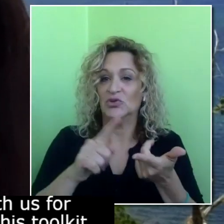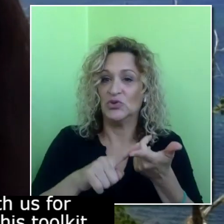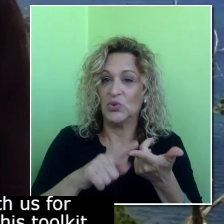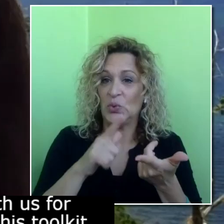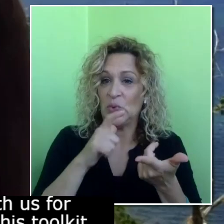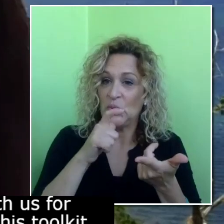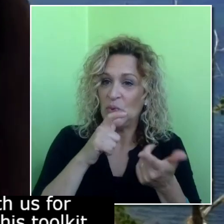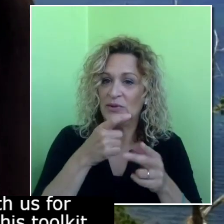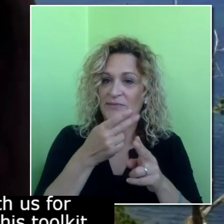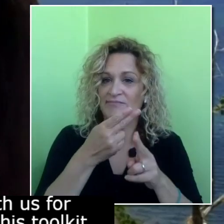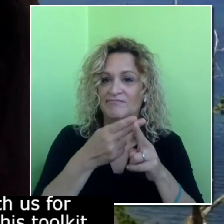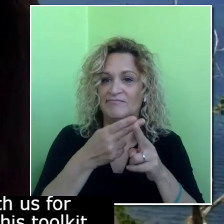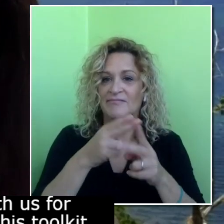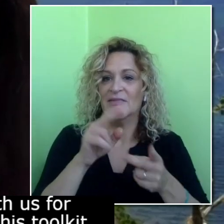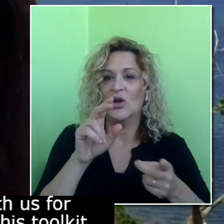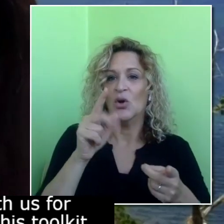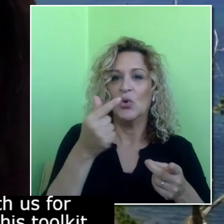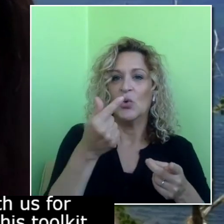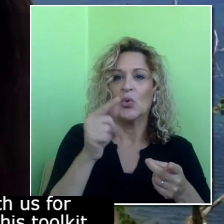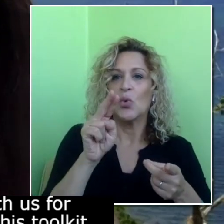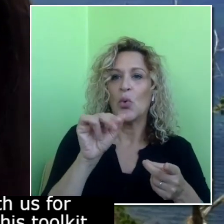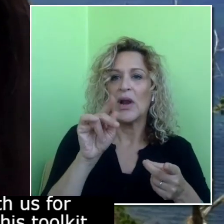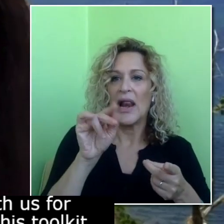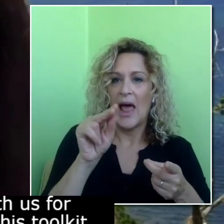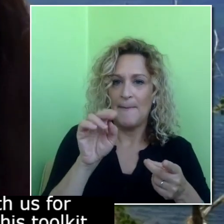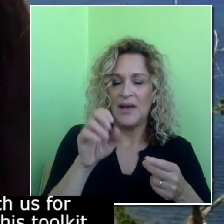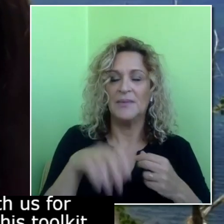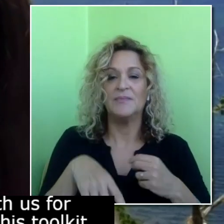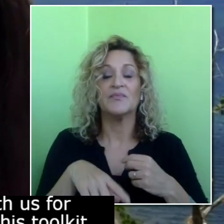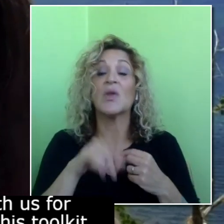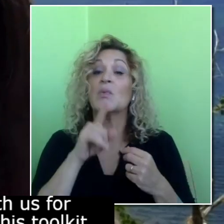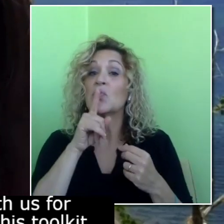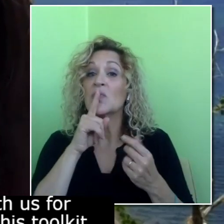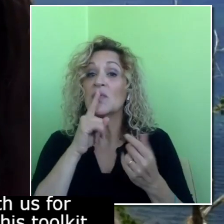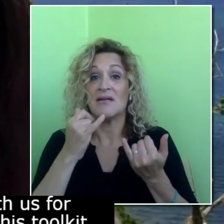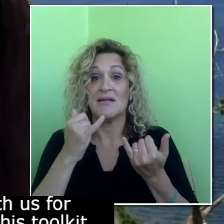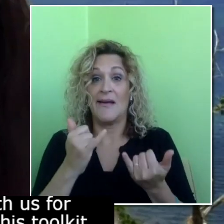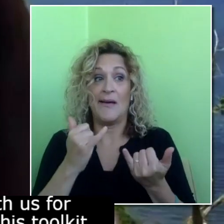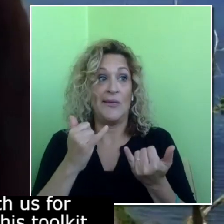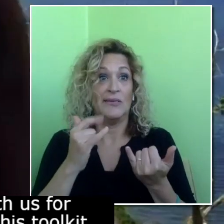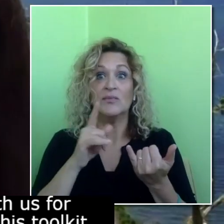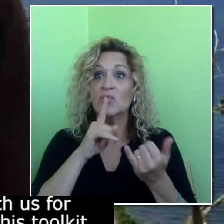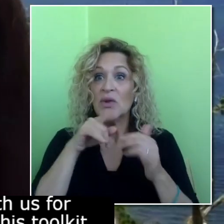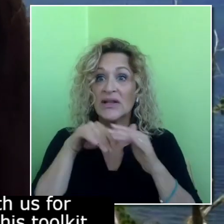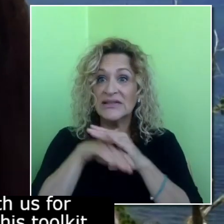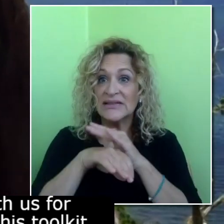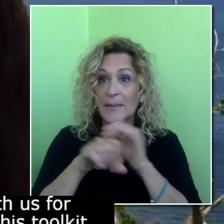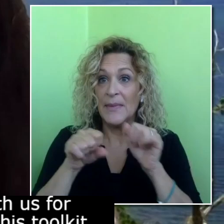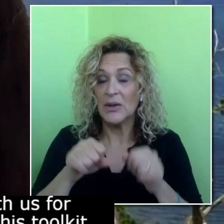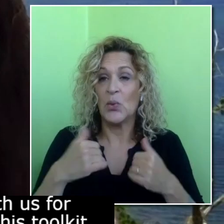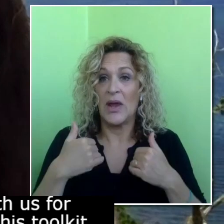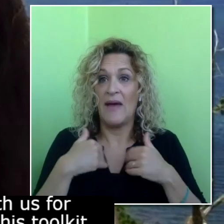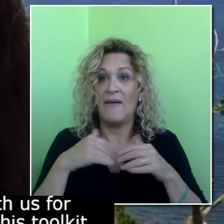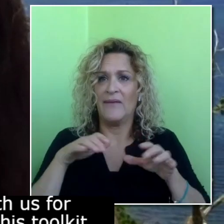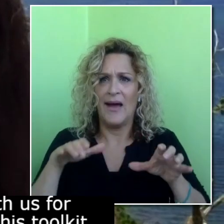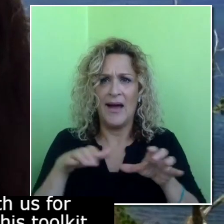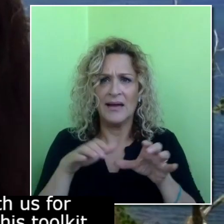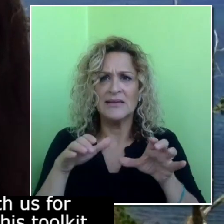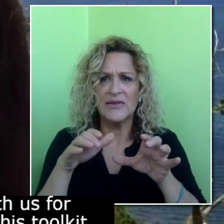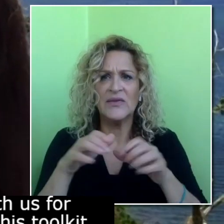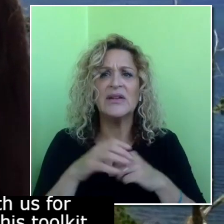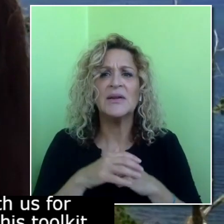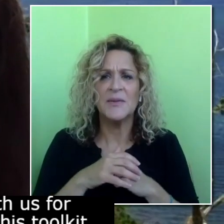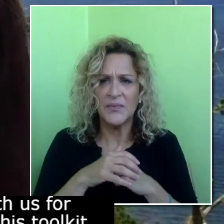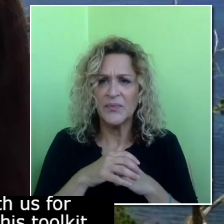addition, Accessibility SIG has been been very active. We had